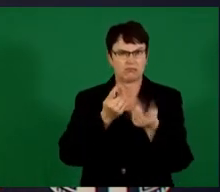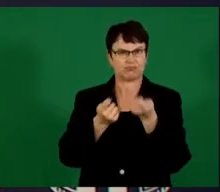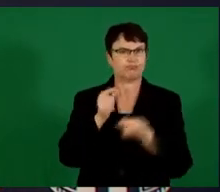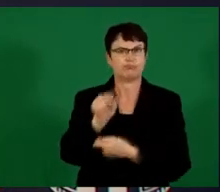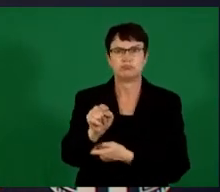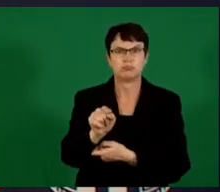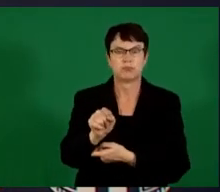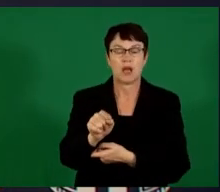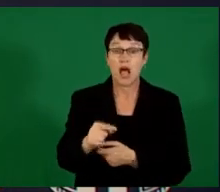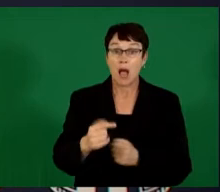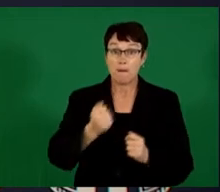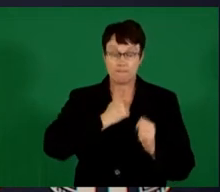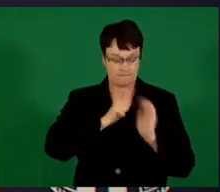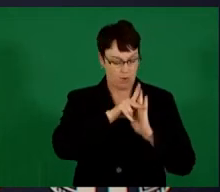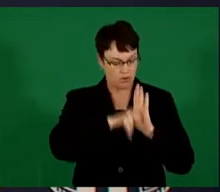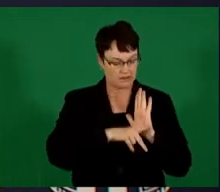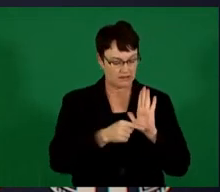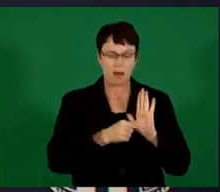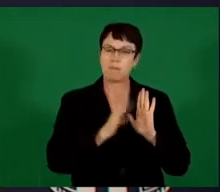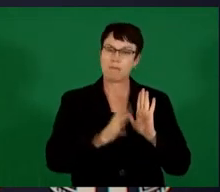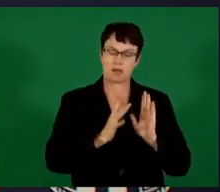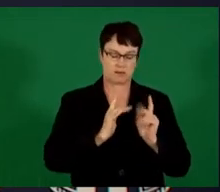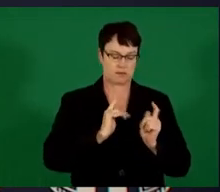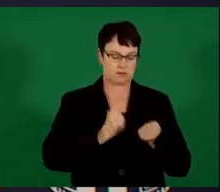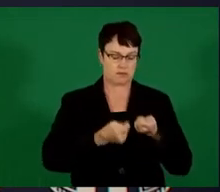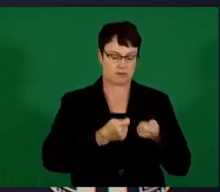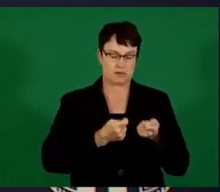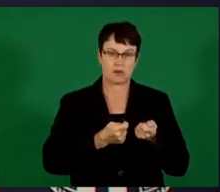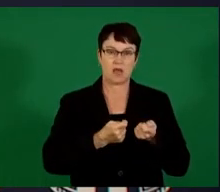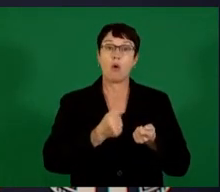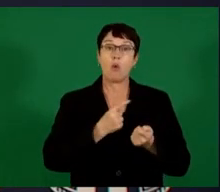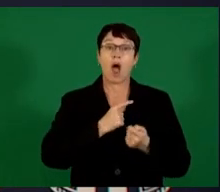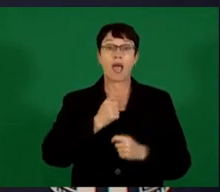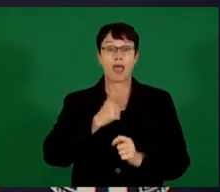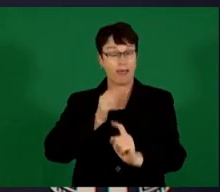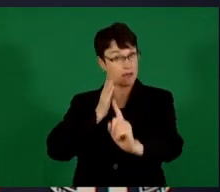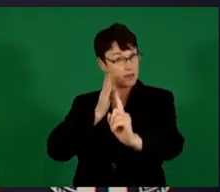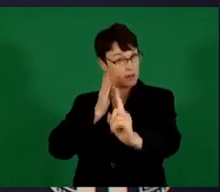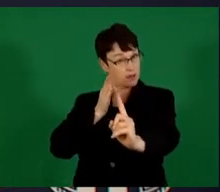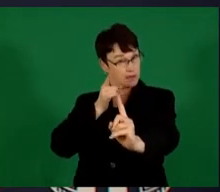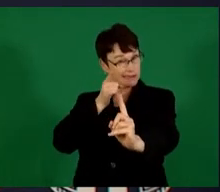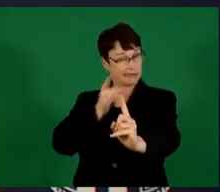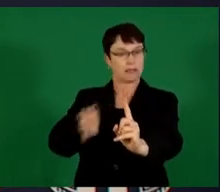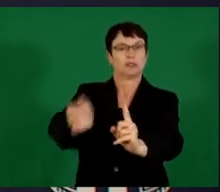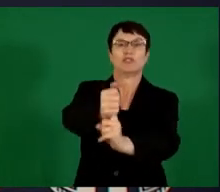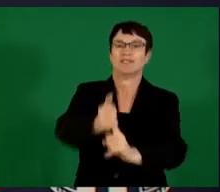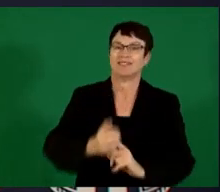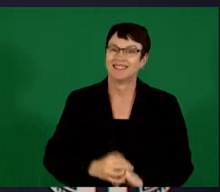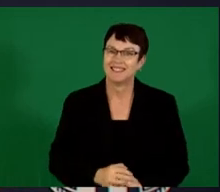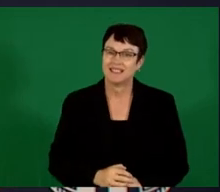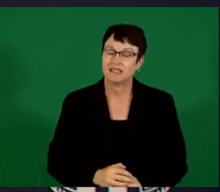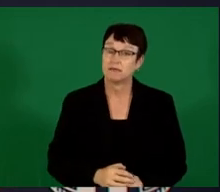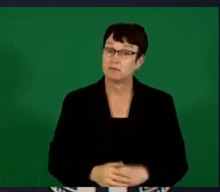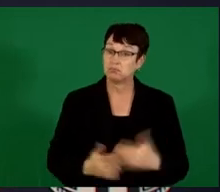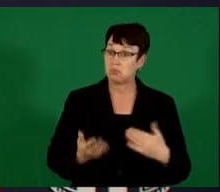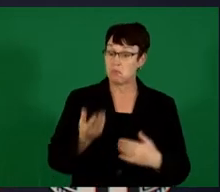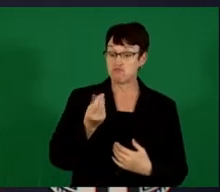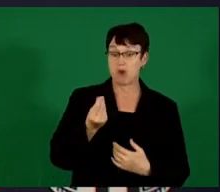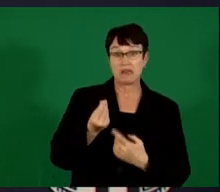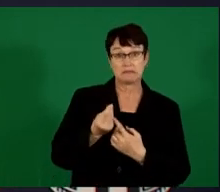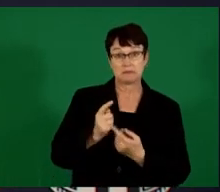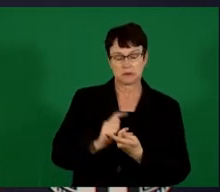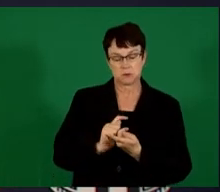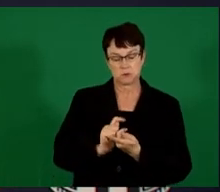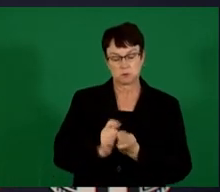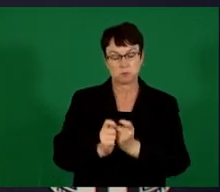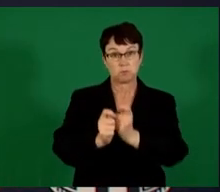that we end up where we would like to be. And price formation, price setting, should